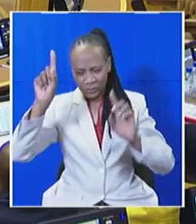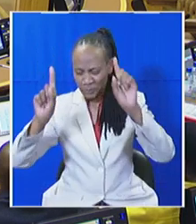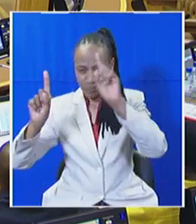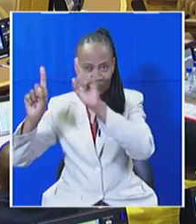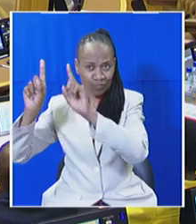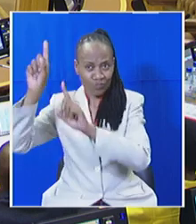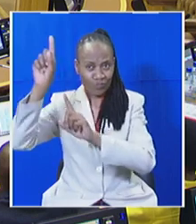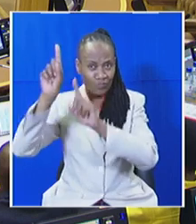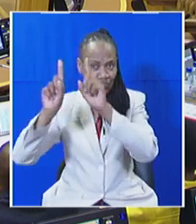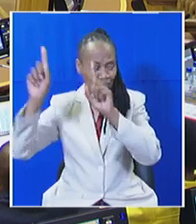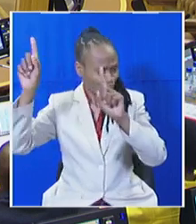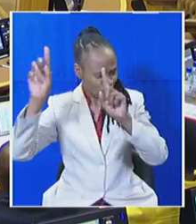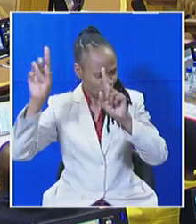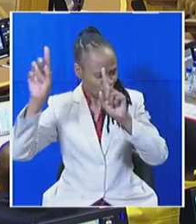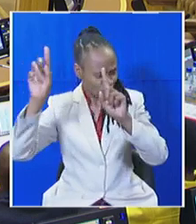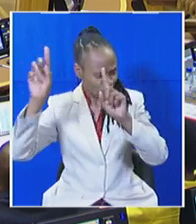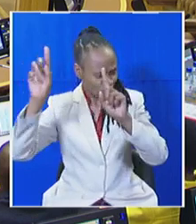nonsense.